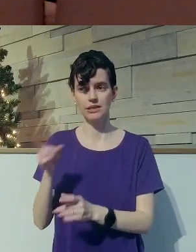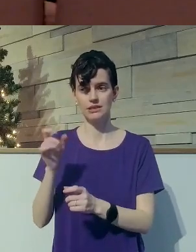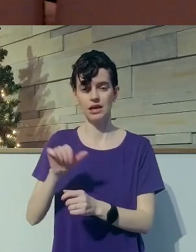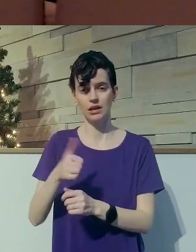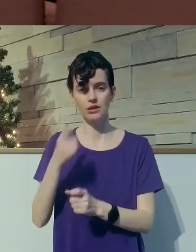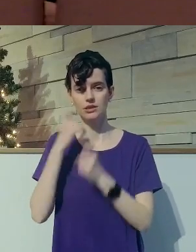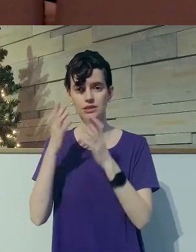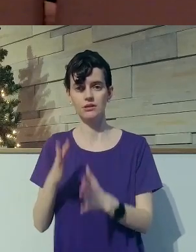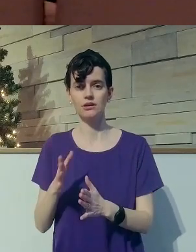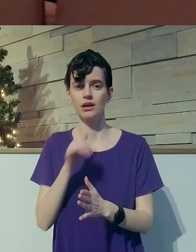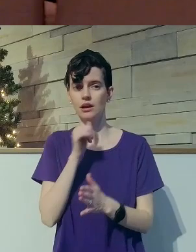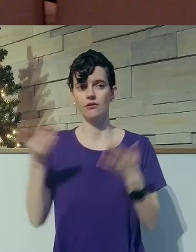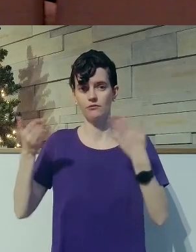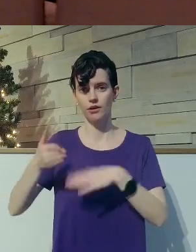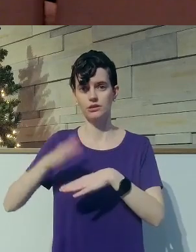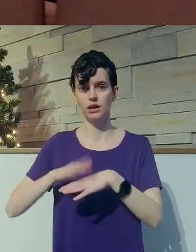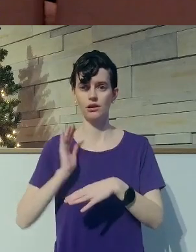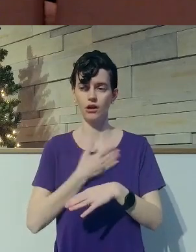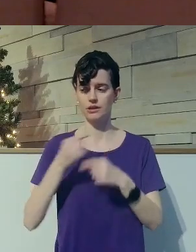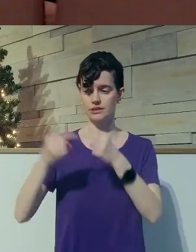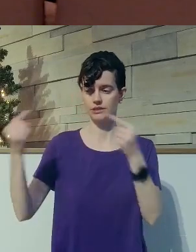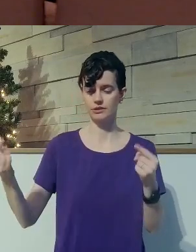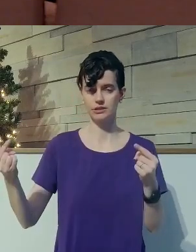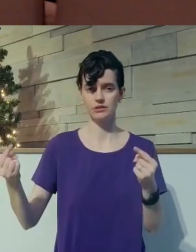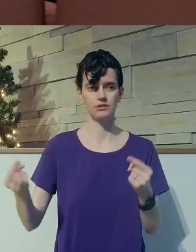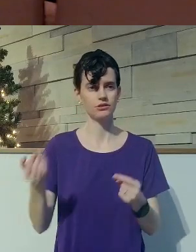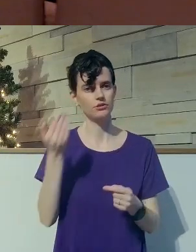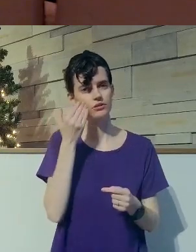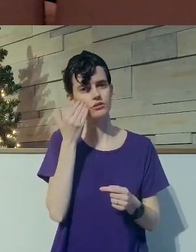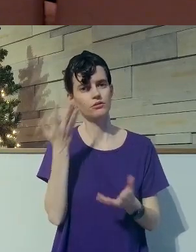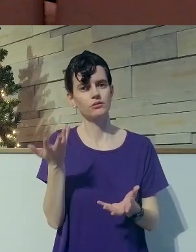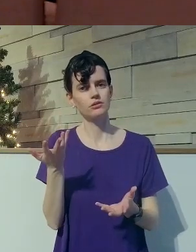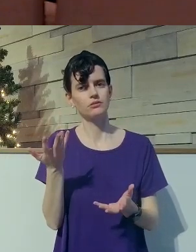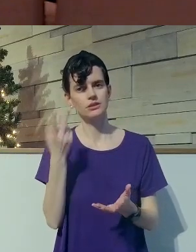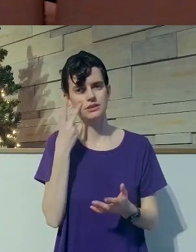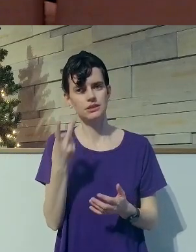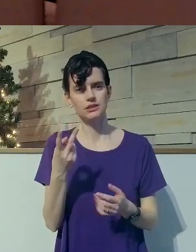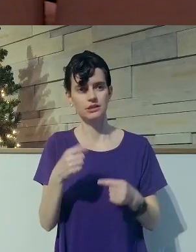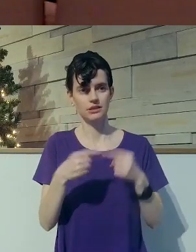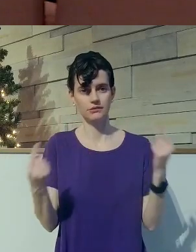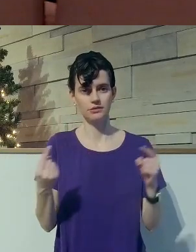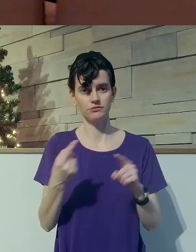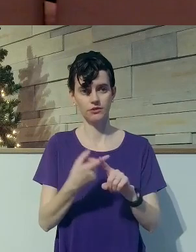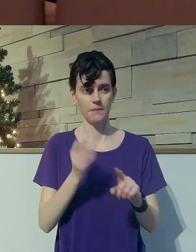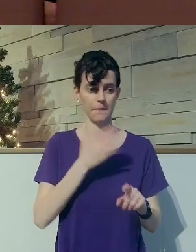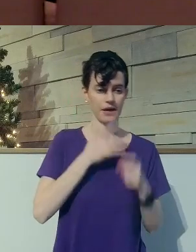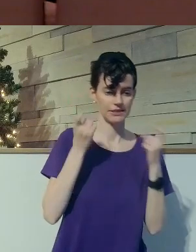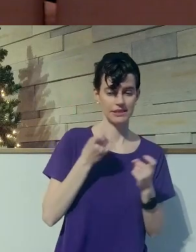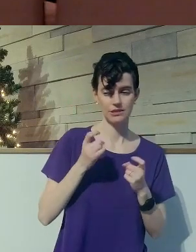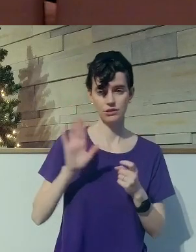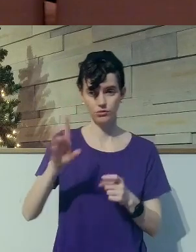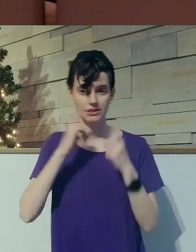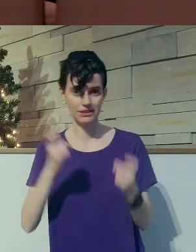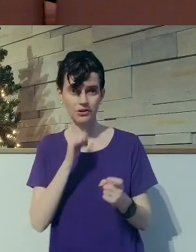sinner rather than focusing upon our differences. Because as you've already seen, you know what? The difference between my sins and your sins, or my sins aren't as